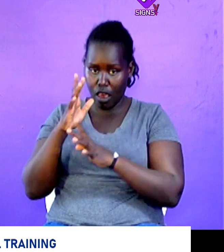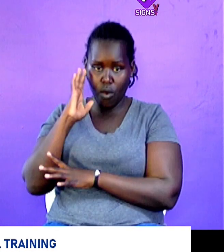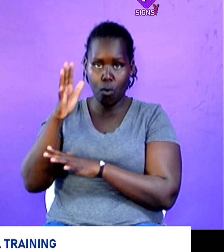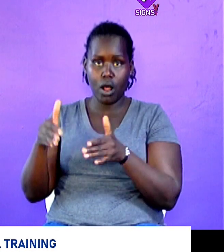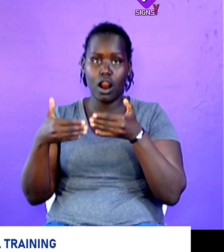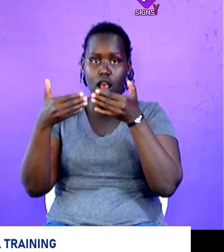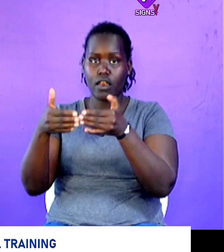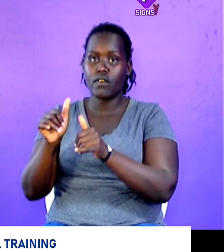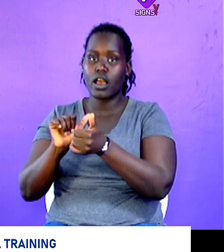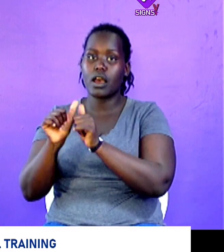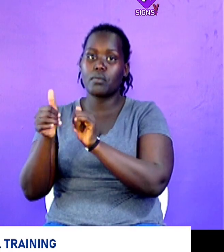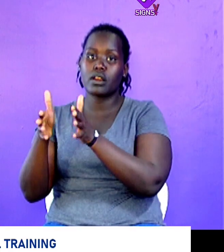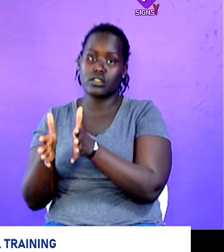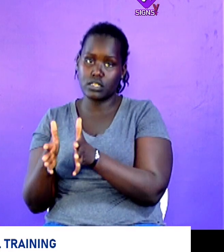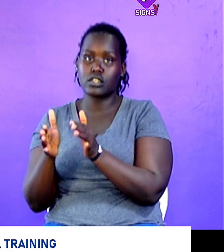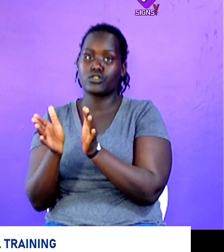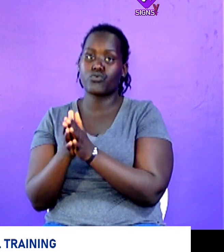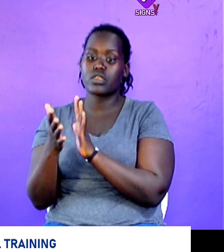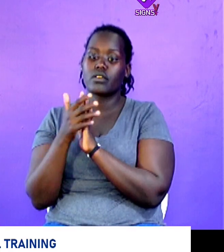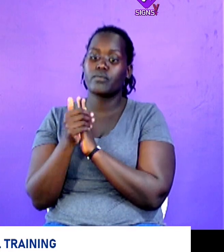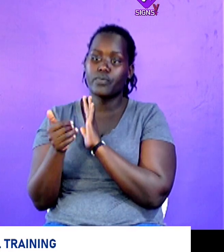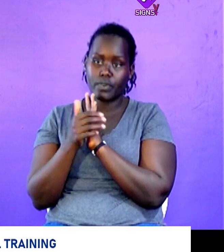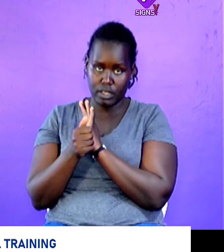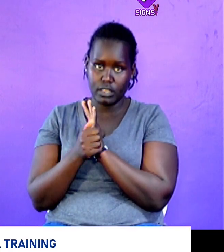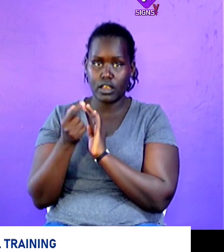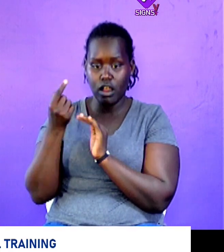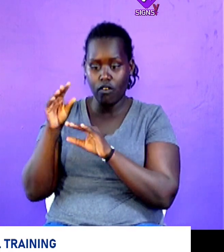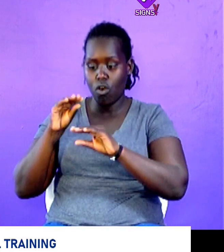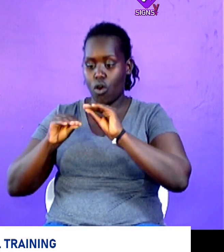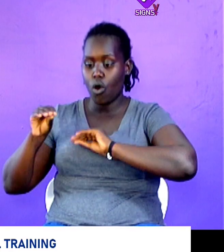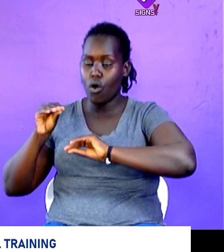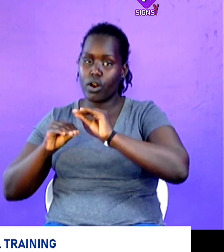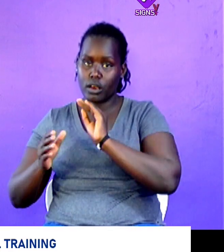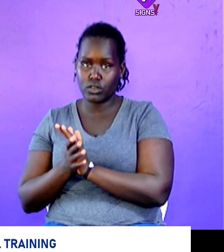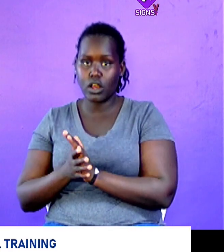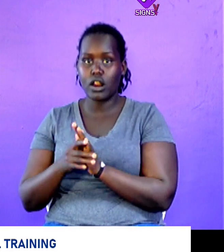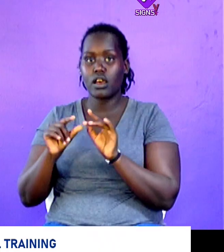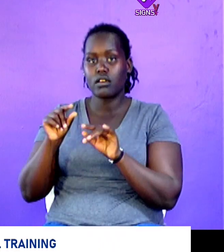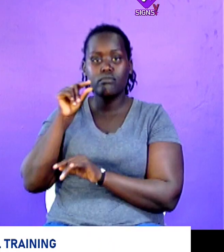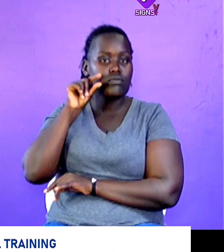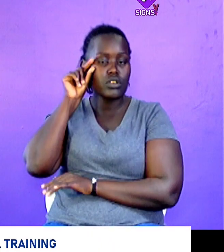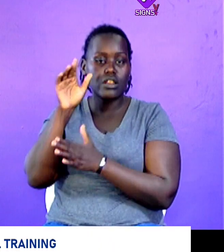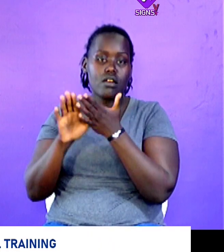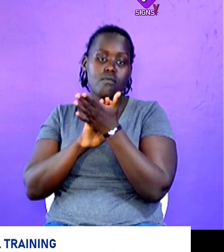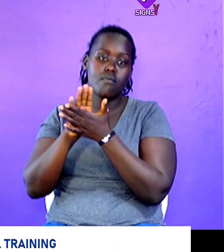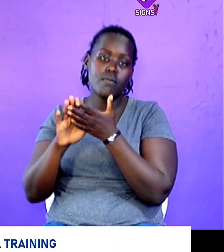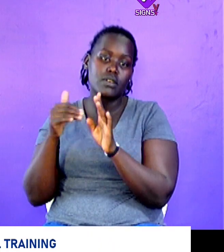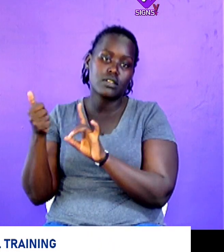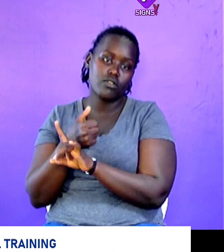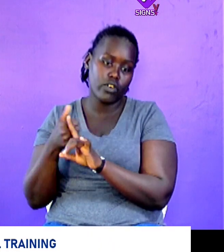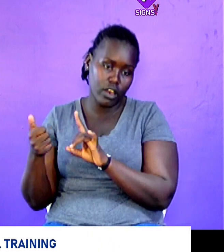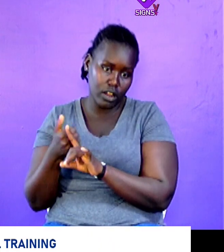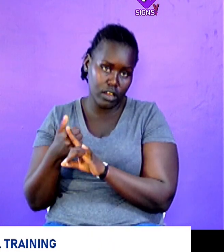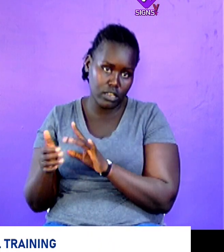the administrators with skills to combat corruption, gender-based violence, illegal